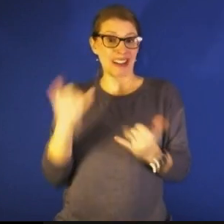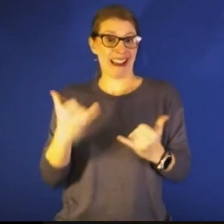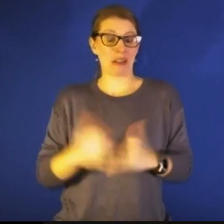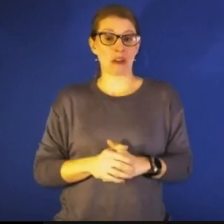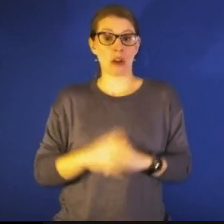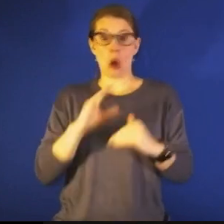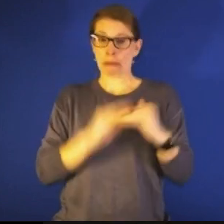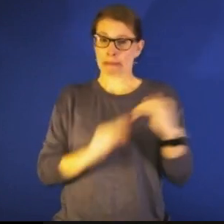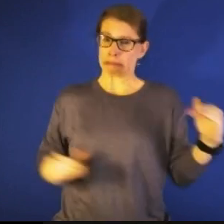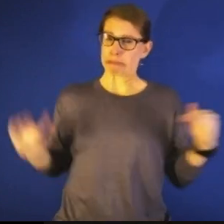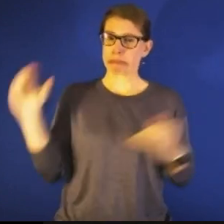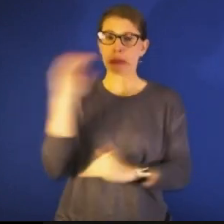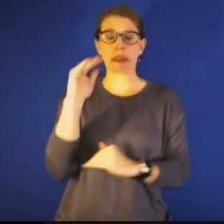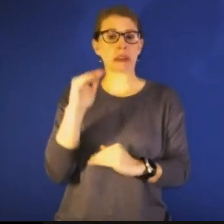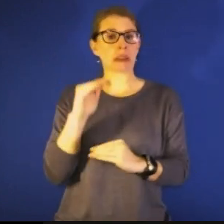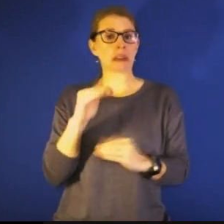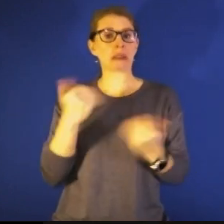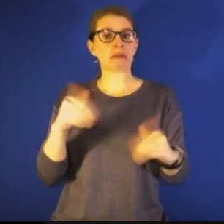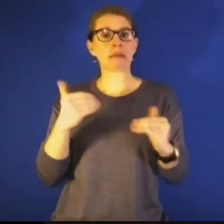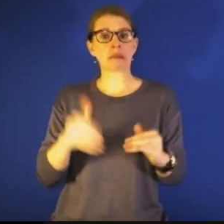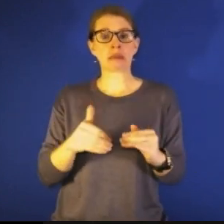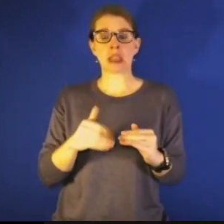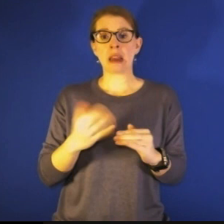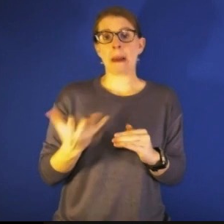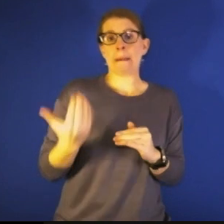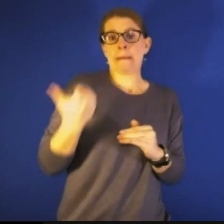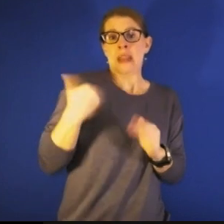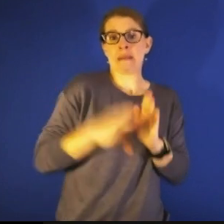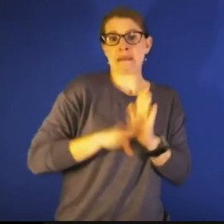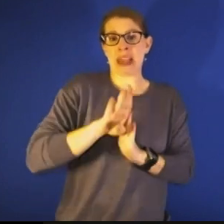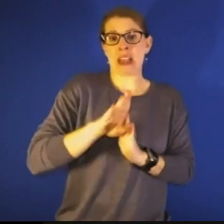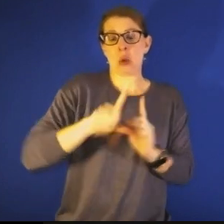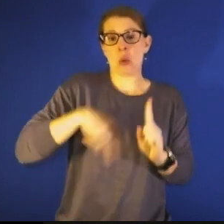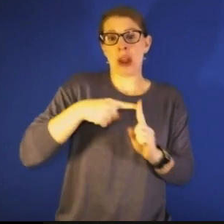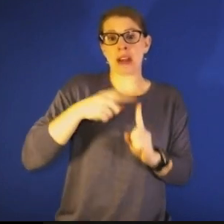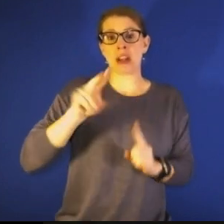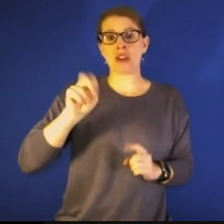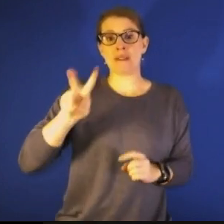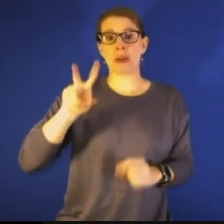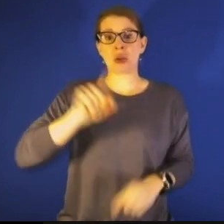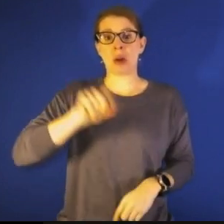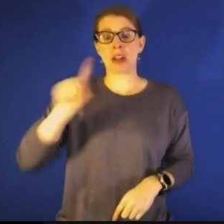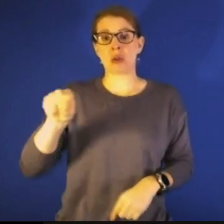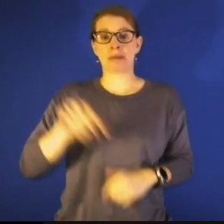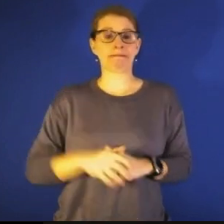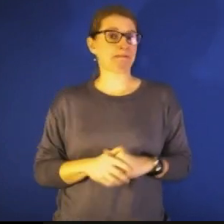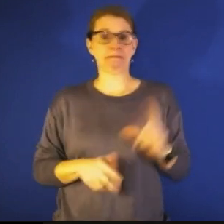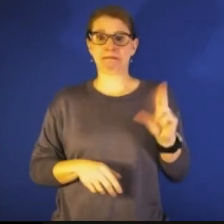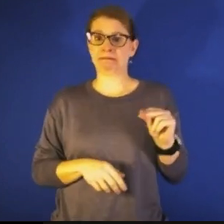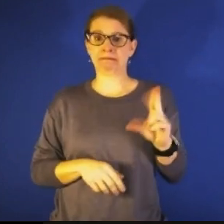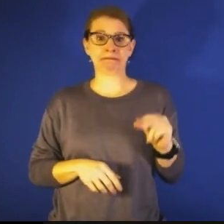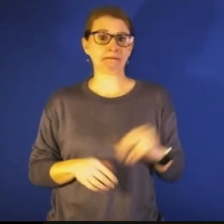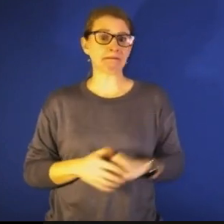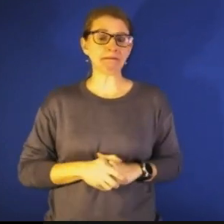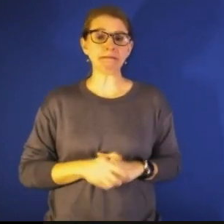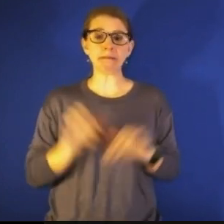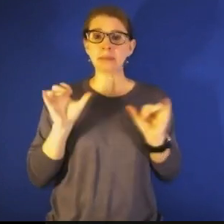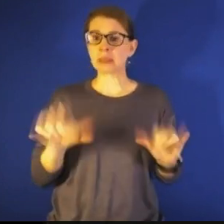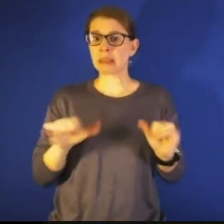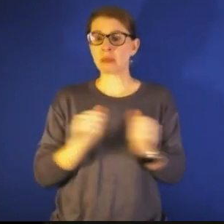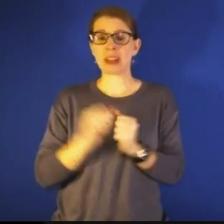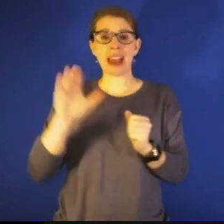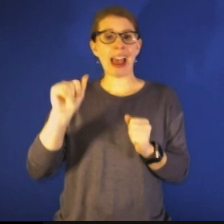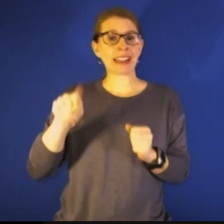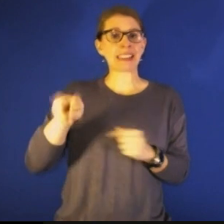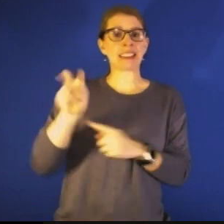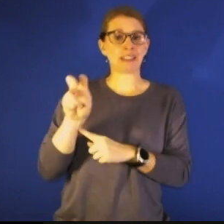over what we hit at our previous peak in November 2020. So No, we've got the same thing with active cases. We've